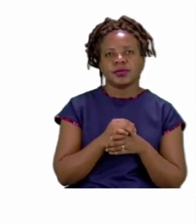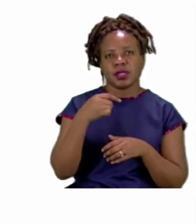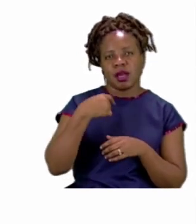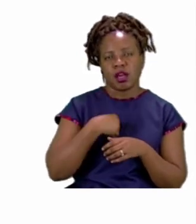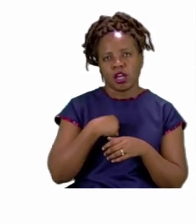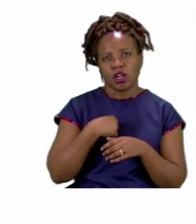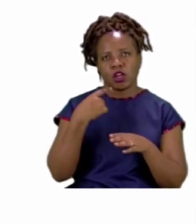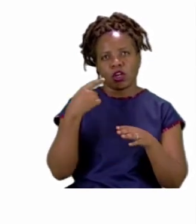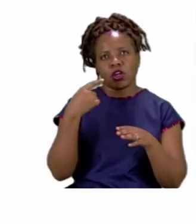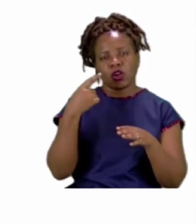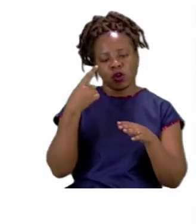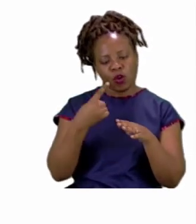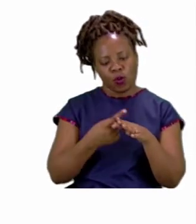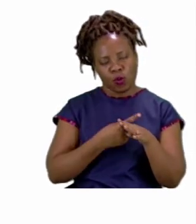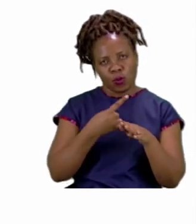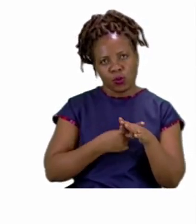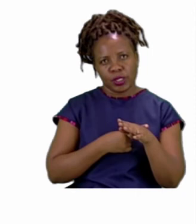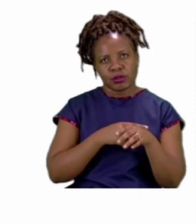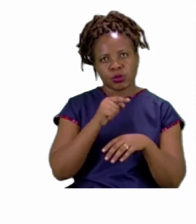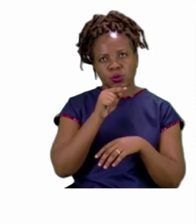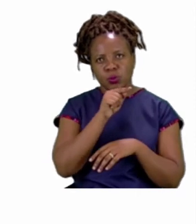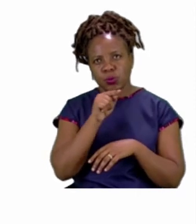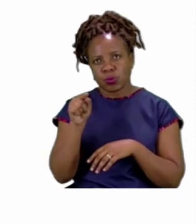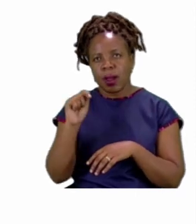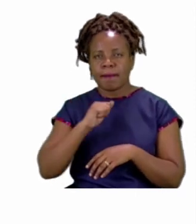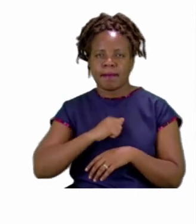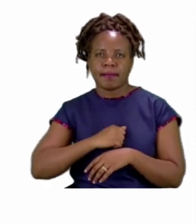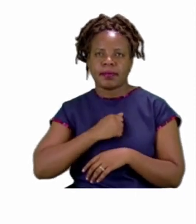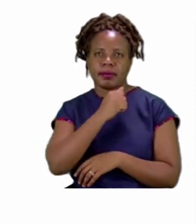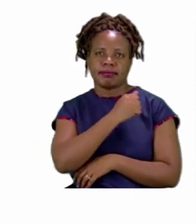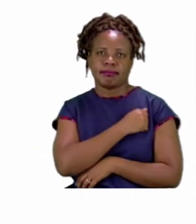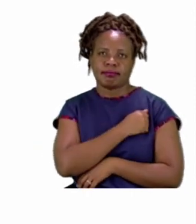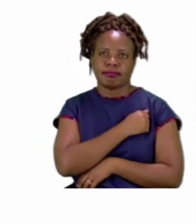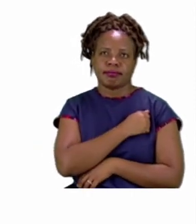I always dash my mother.